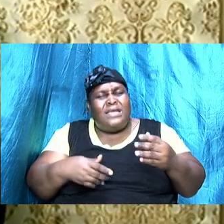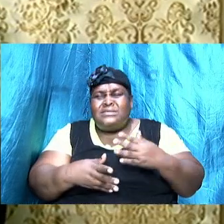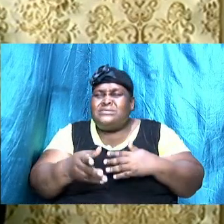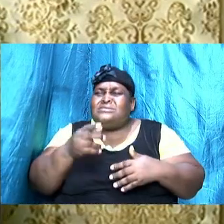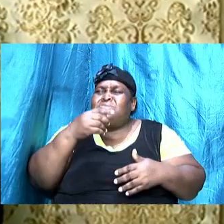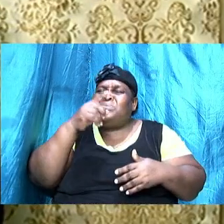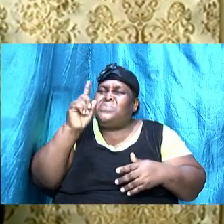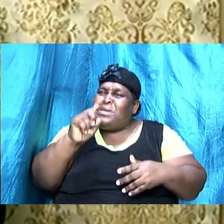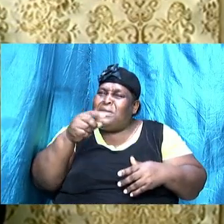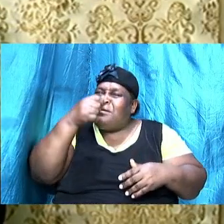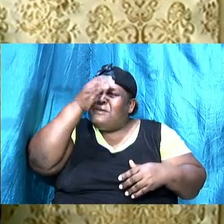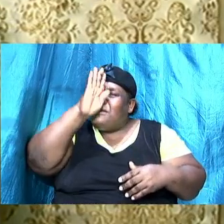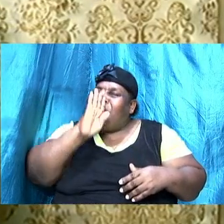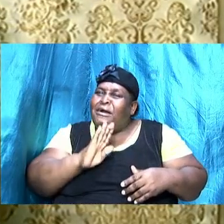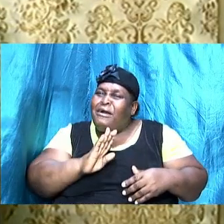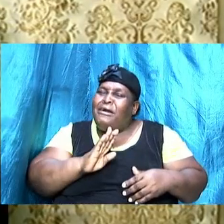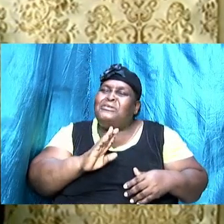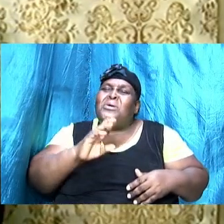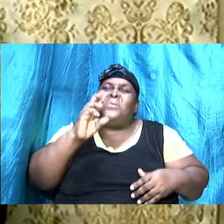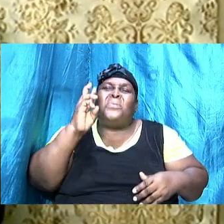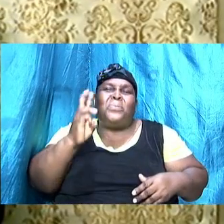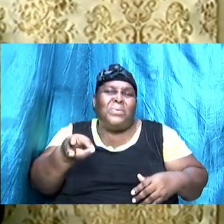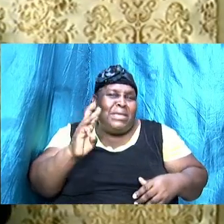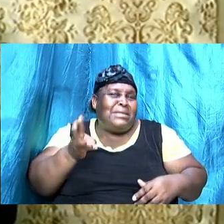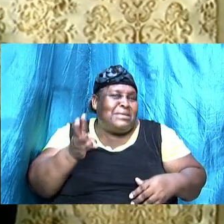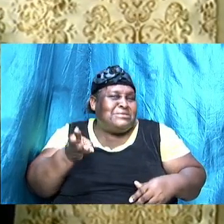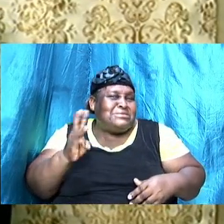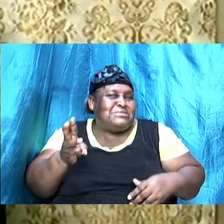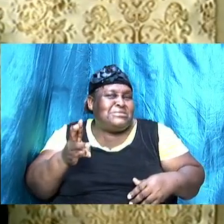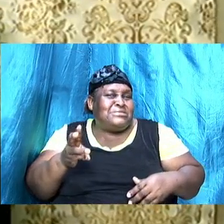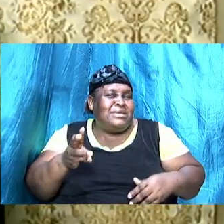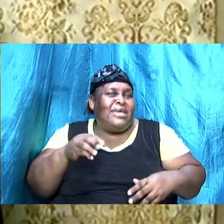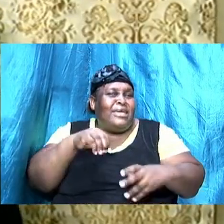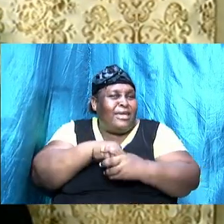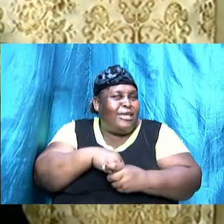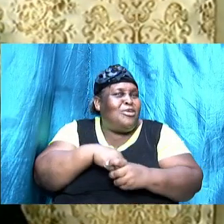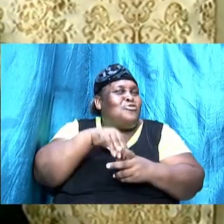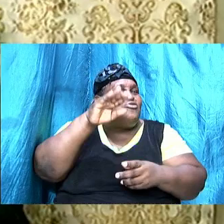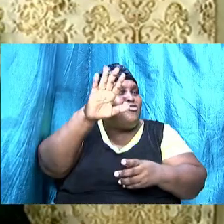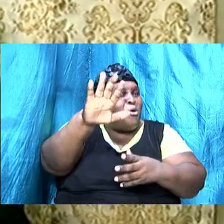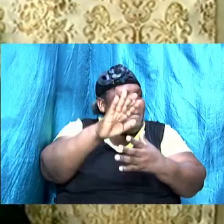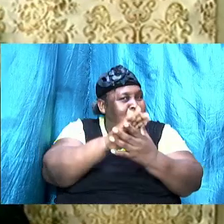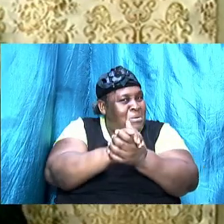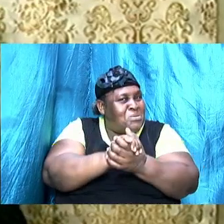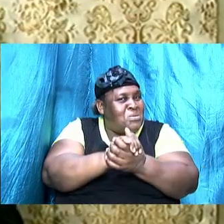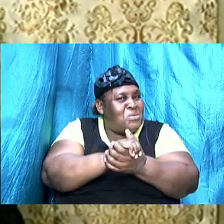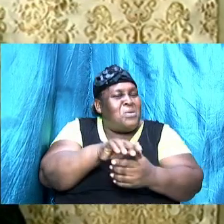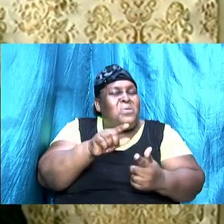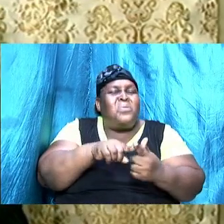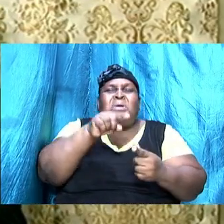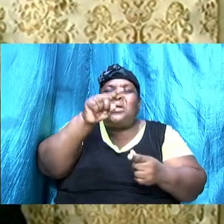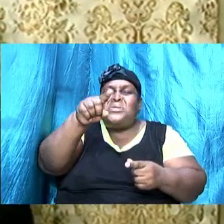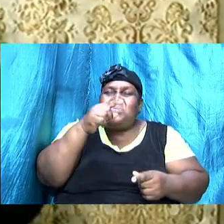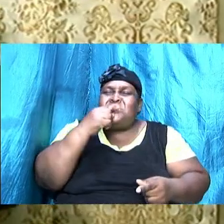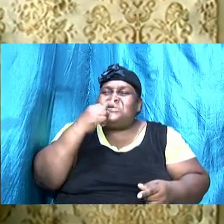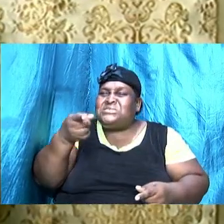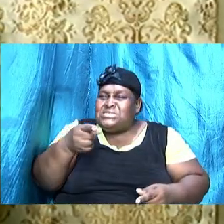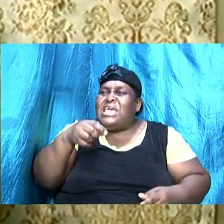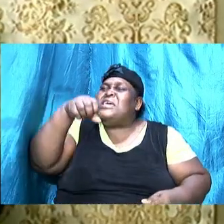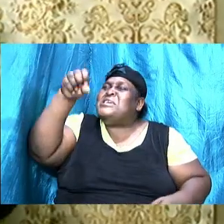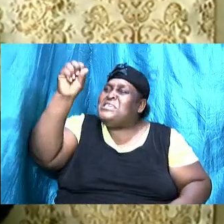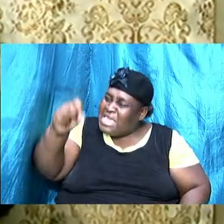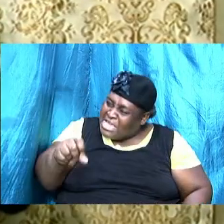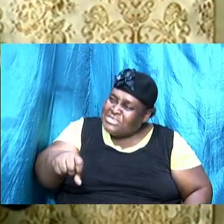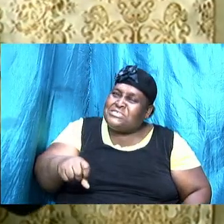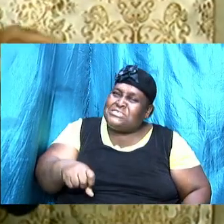relationship, your coming together, your saying, yes, I will take this woman as my wife.